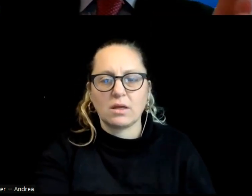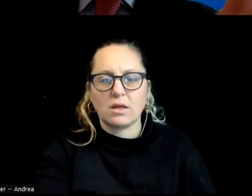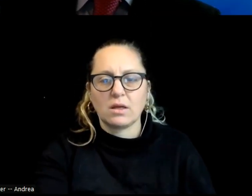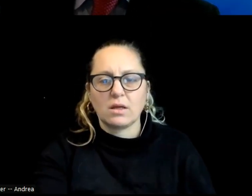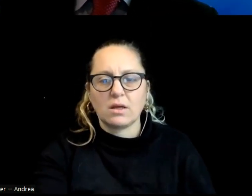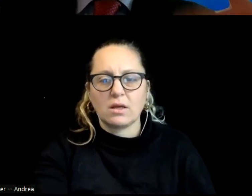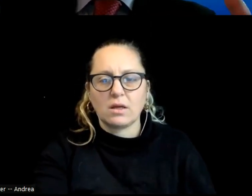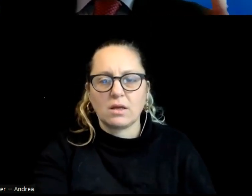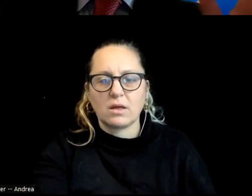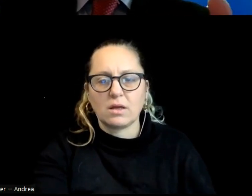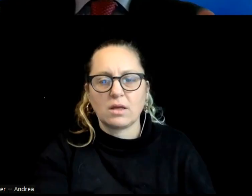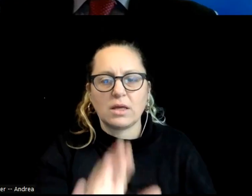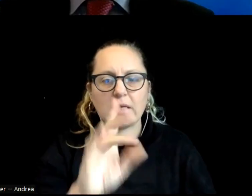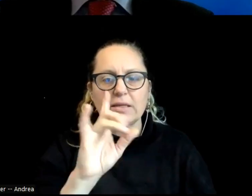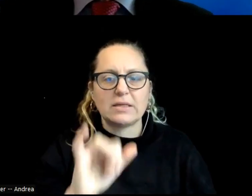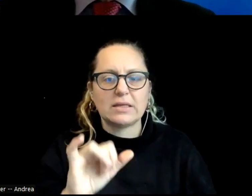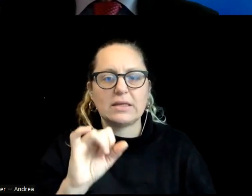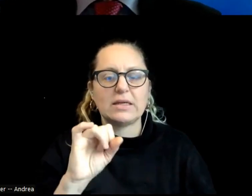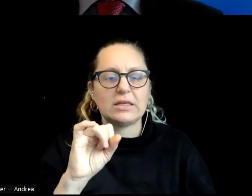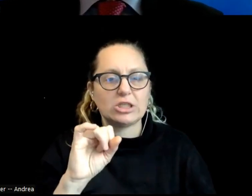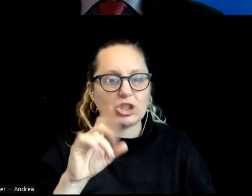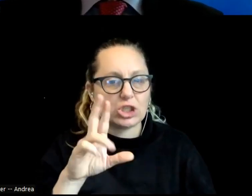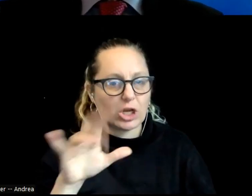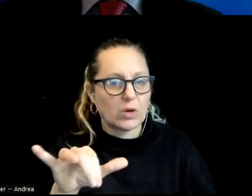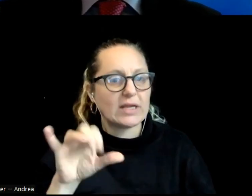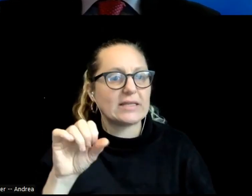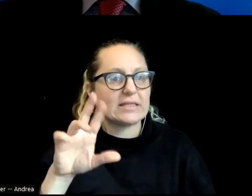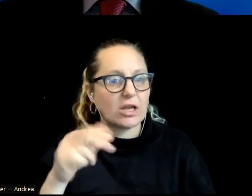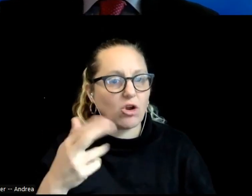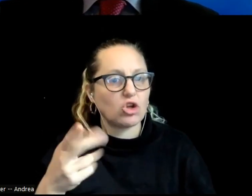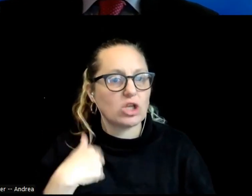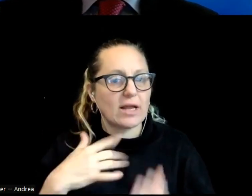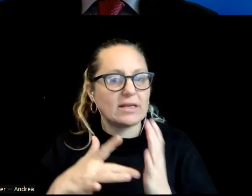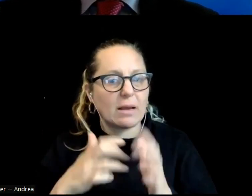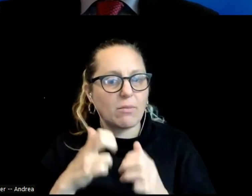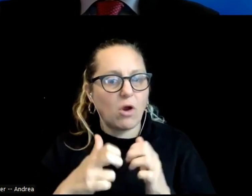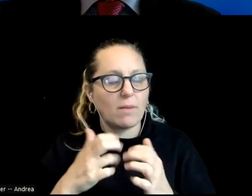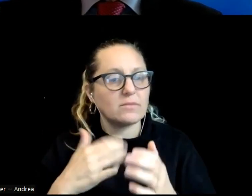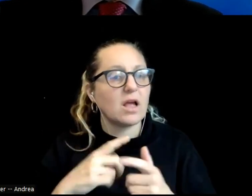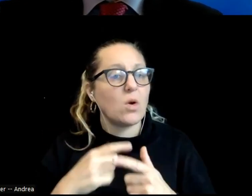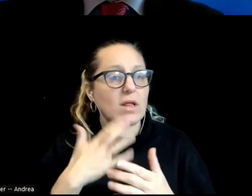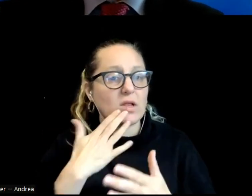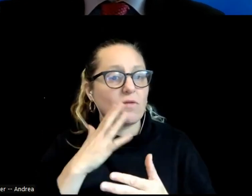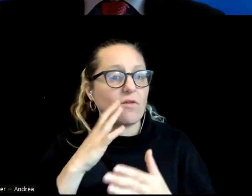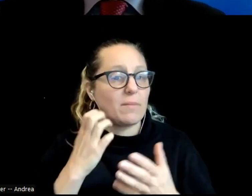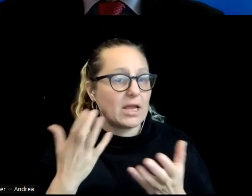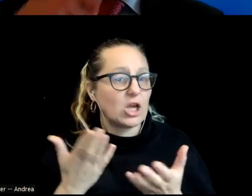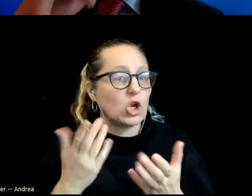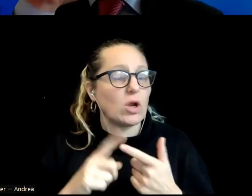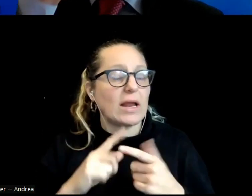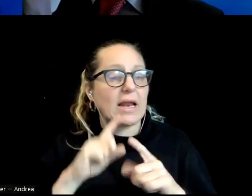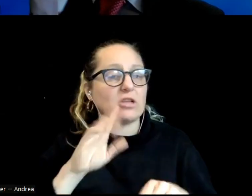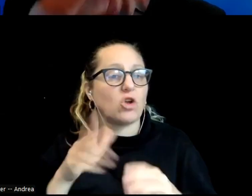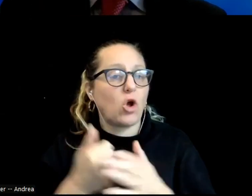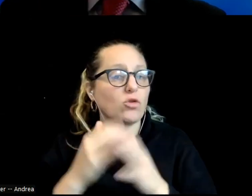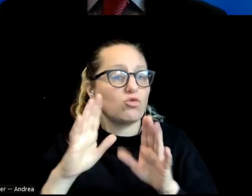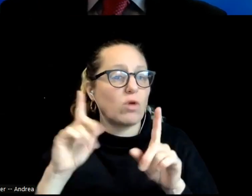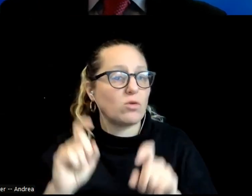had technical problems while she was here. Thank you to her for being here and answering all the great questions from teachers and